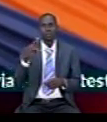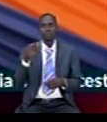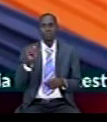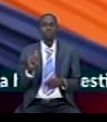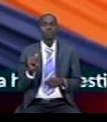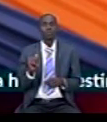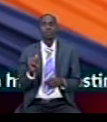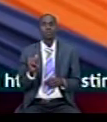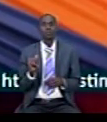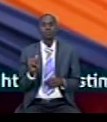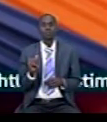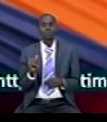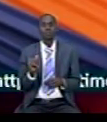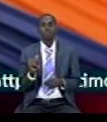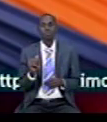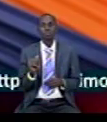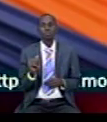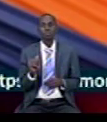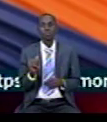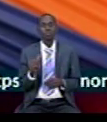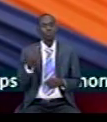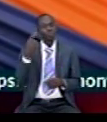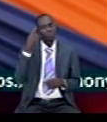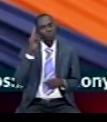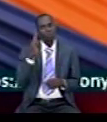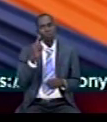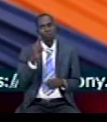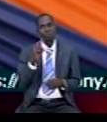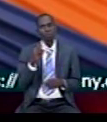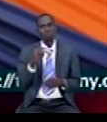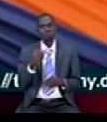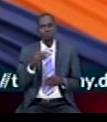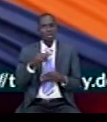For about 12 years,